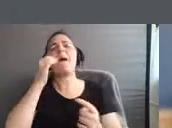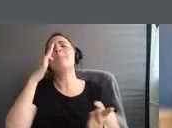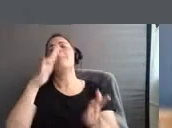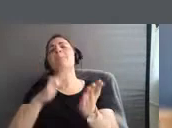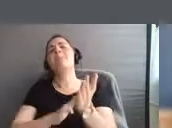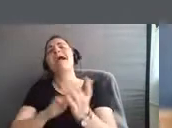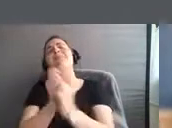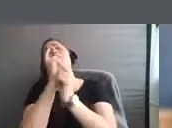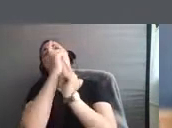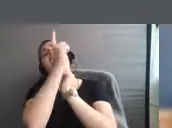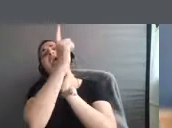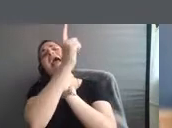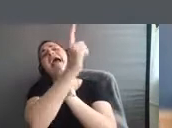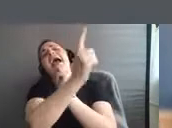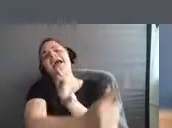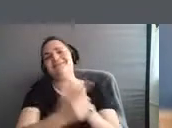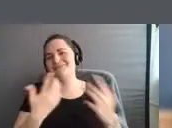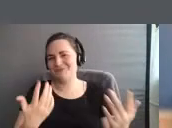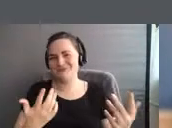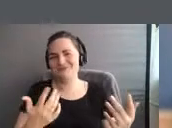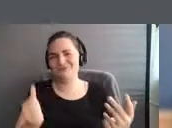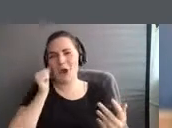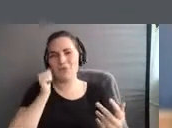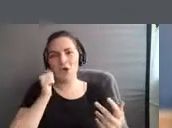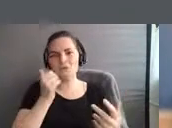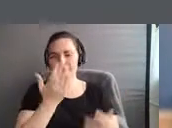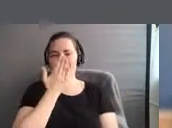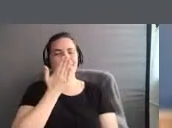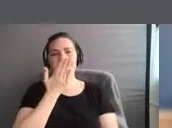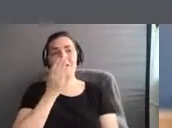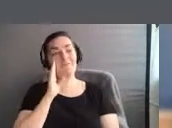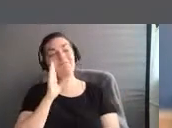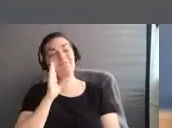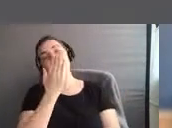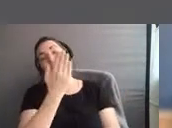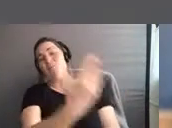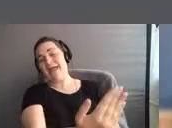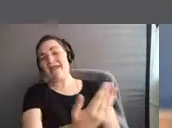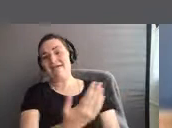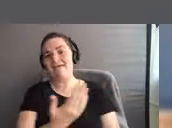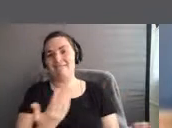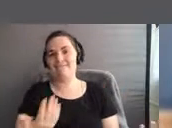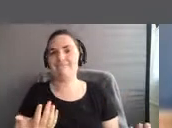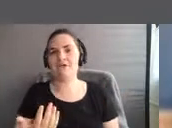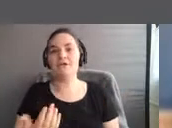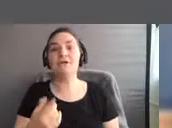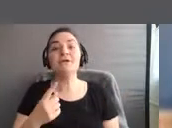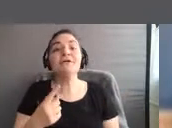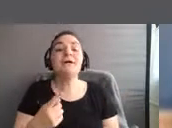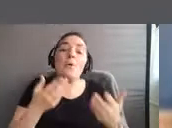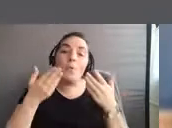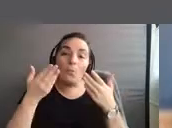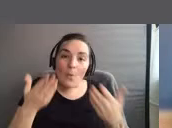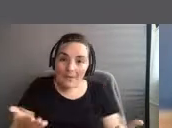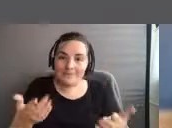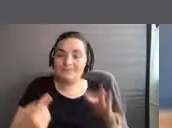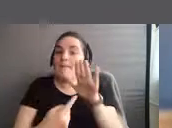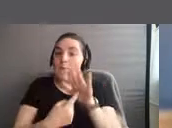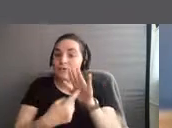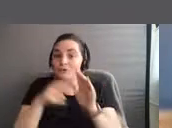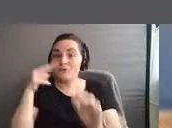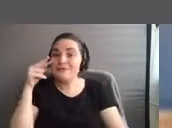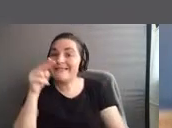just worried about how to handle that. So the important thing here is that you've got a hand-in date in January,